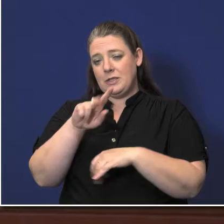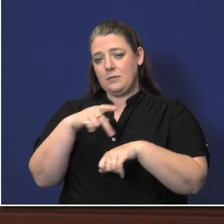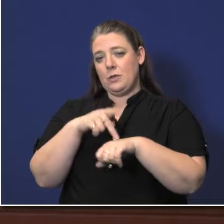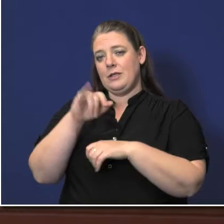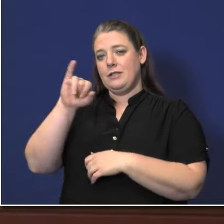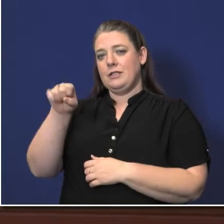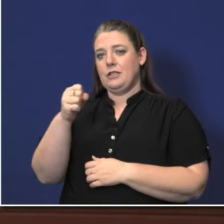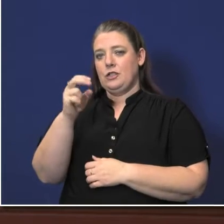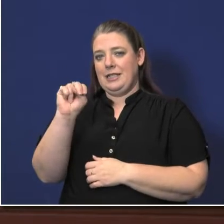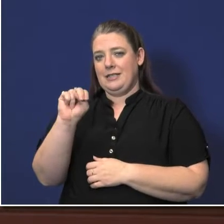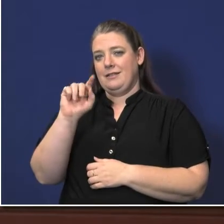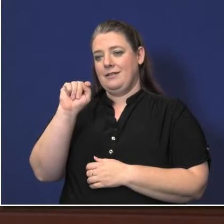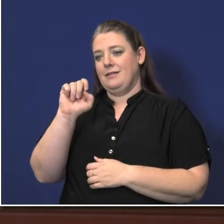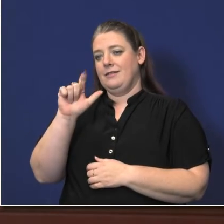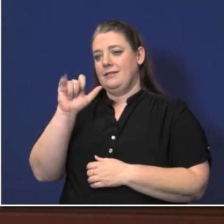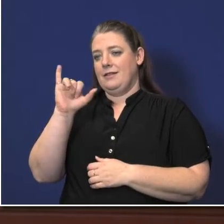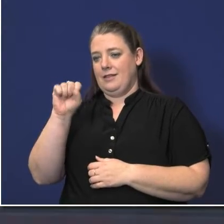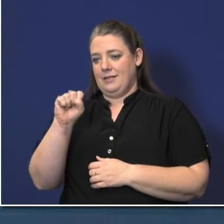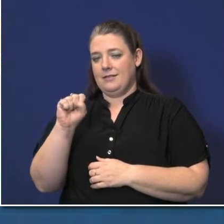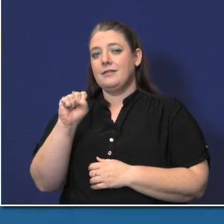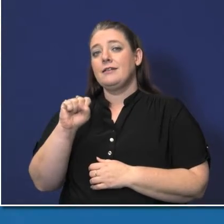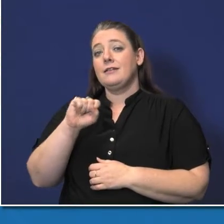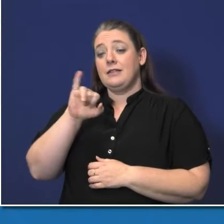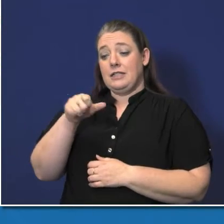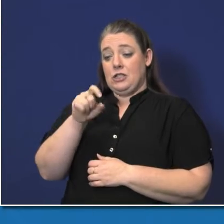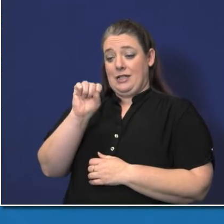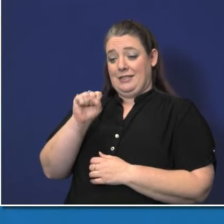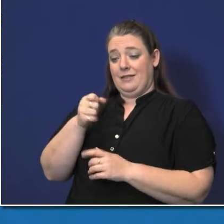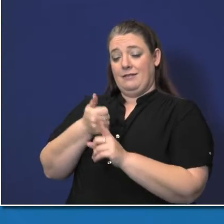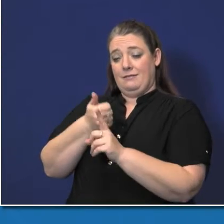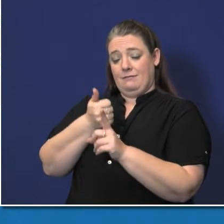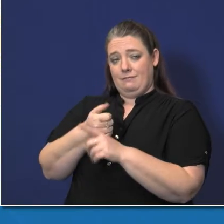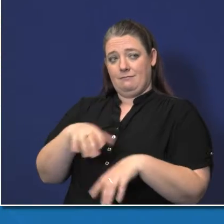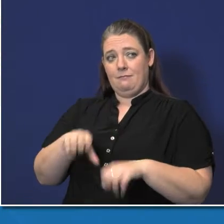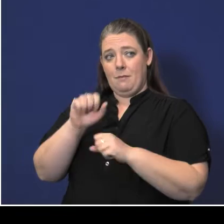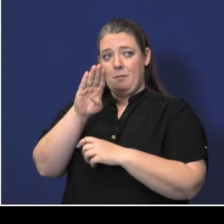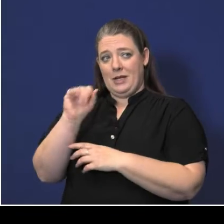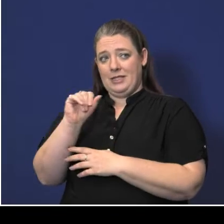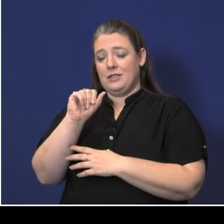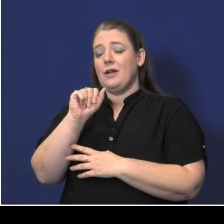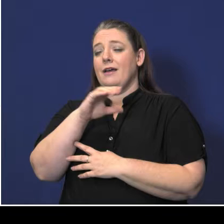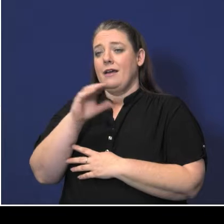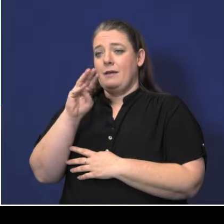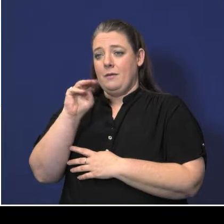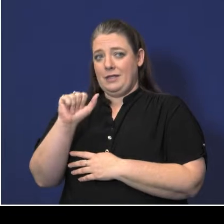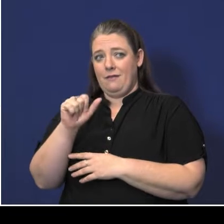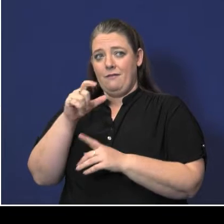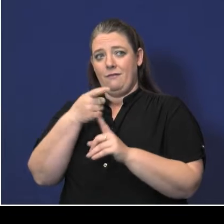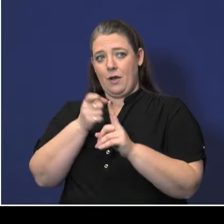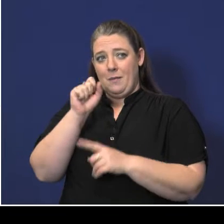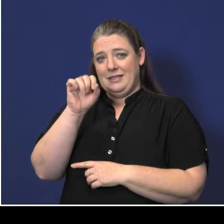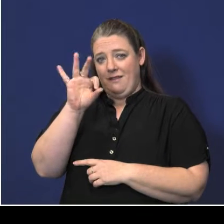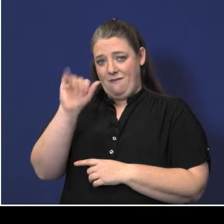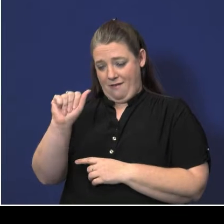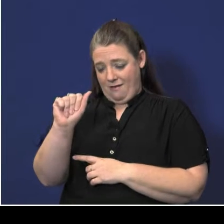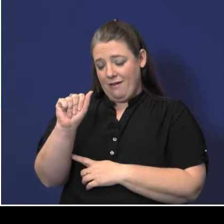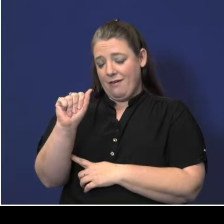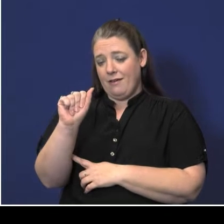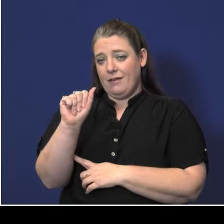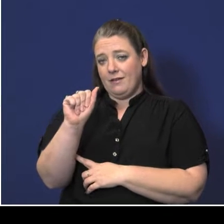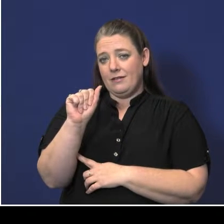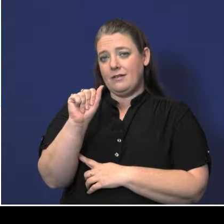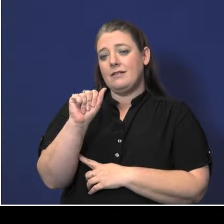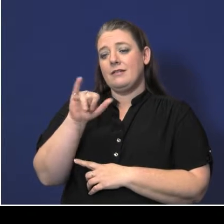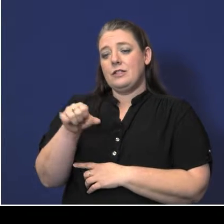Jason Tellis. Jason received his bachelor and master's degrees from Stephen F. Austin State University.